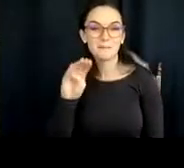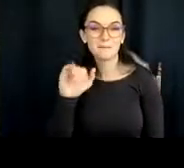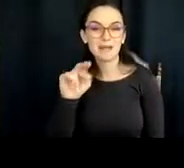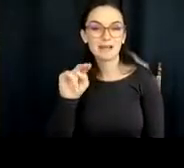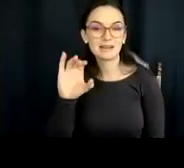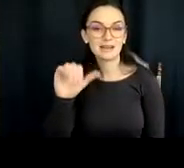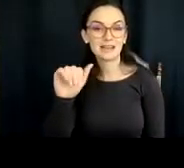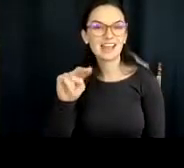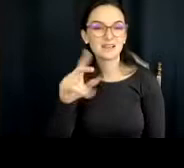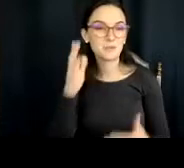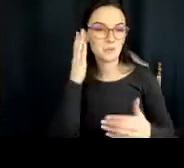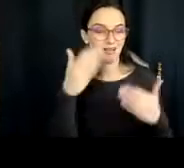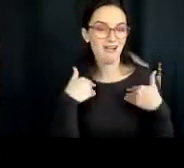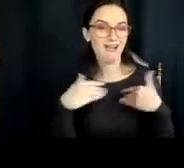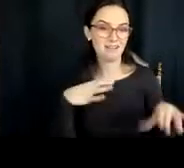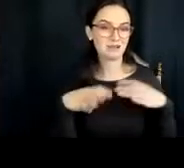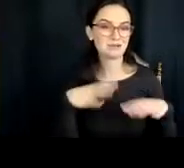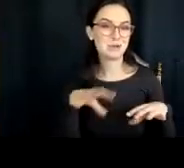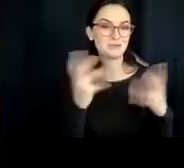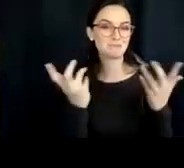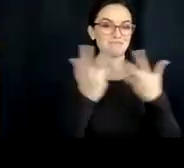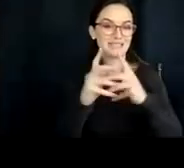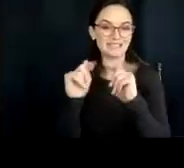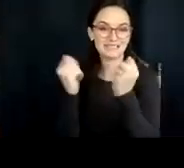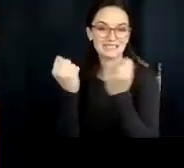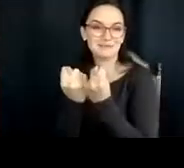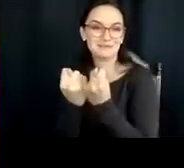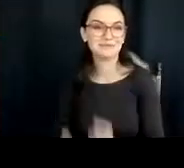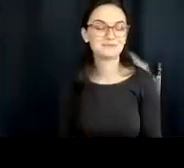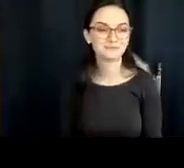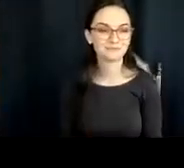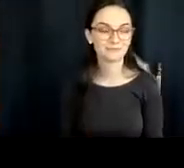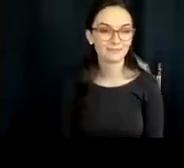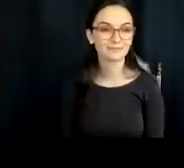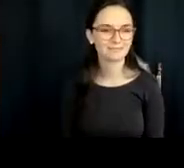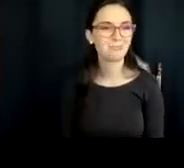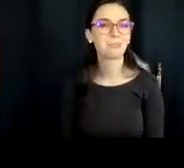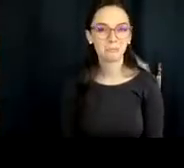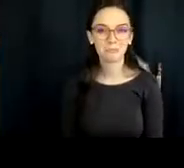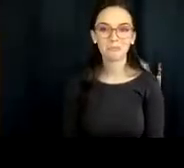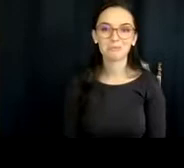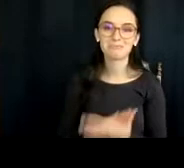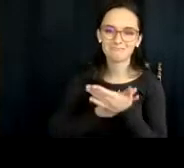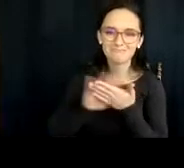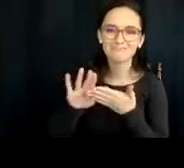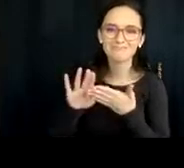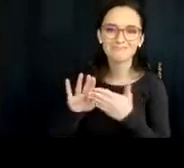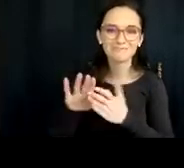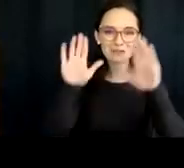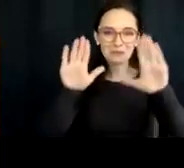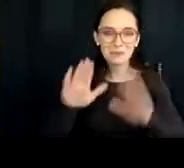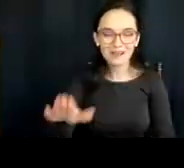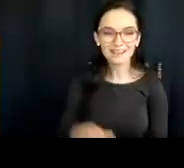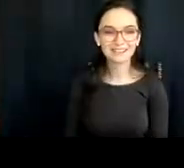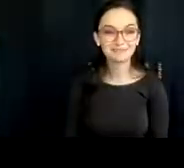wearing Oh, for the game nice. that day on. Nice. This is awesome. And then there's a bathroom,